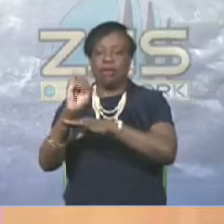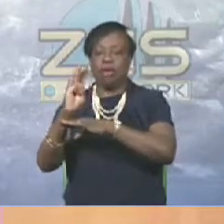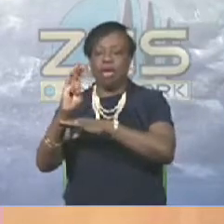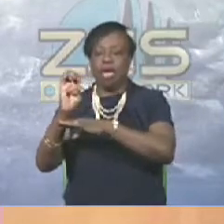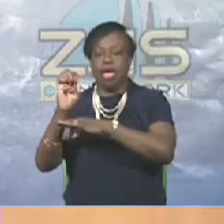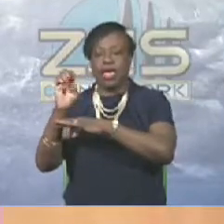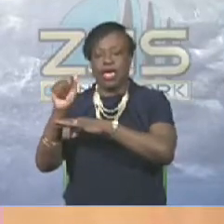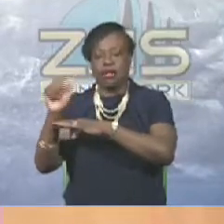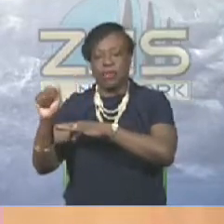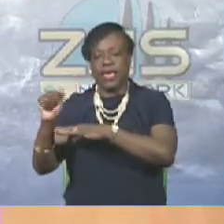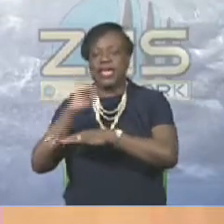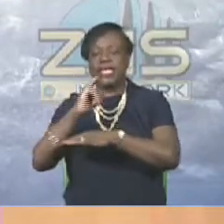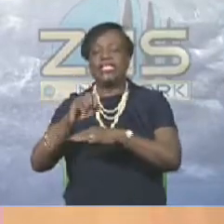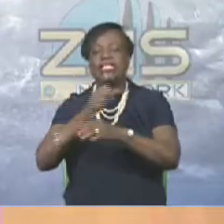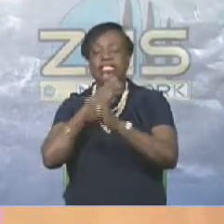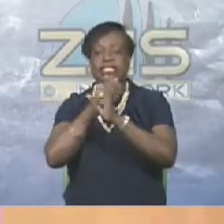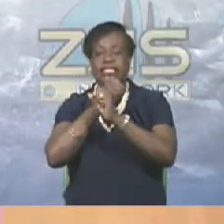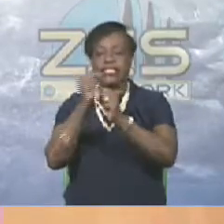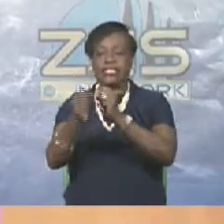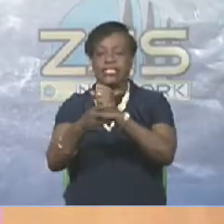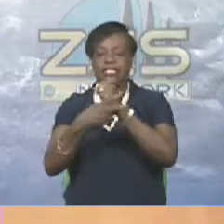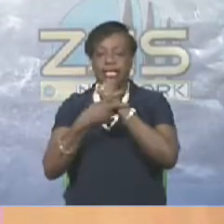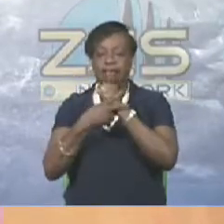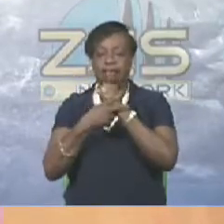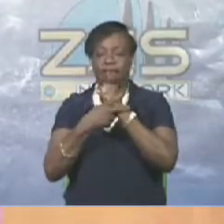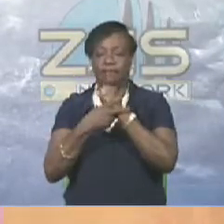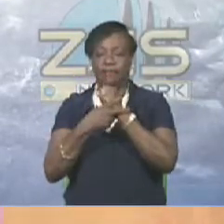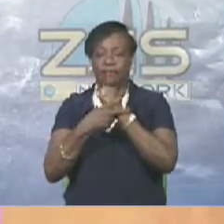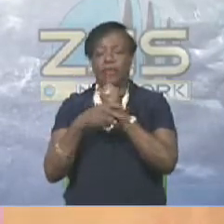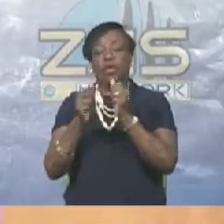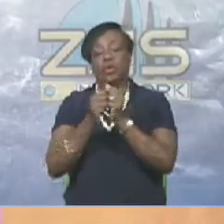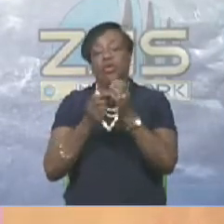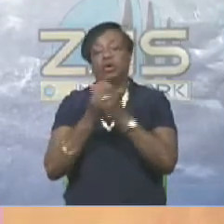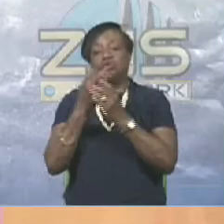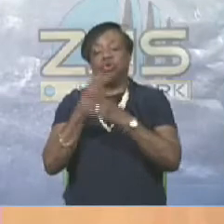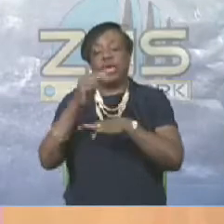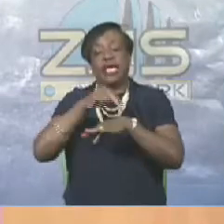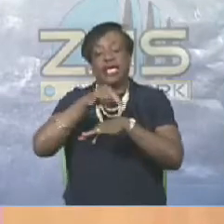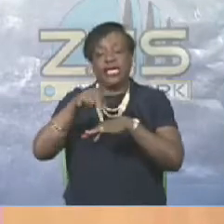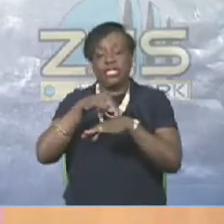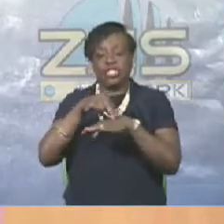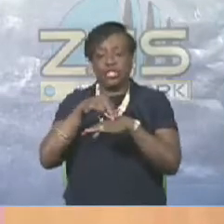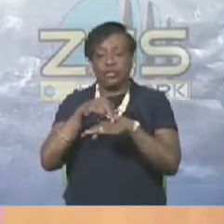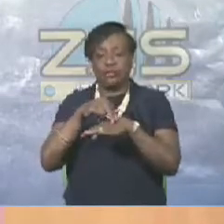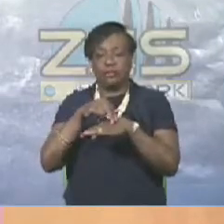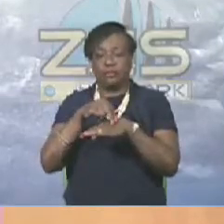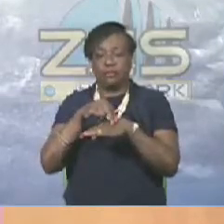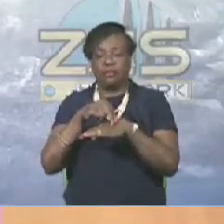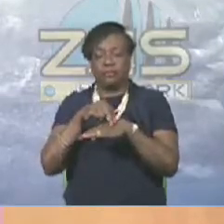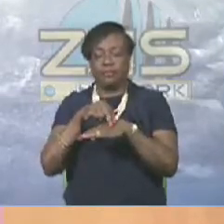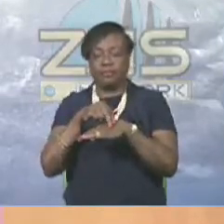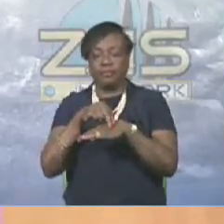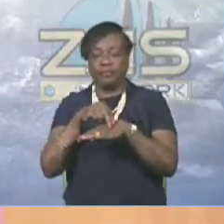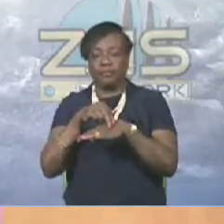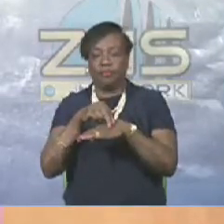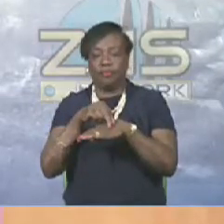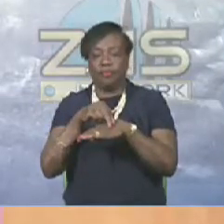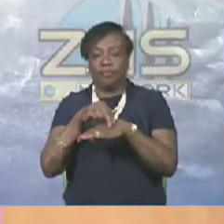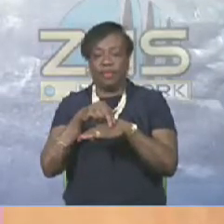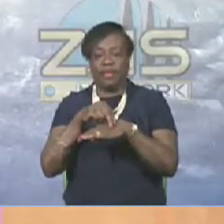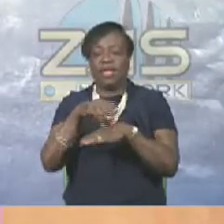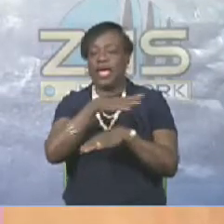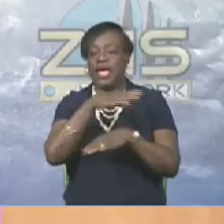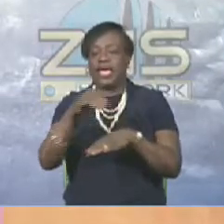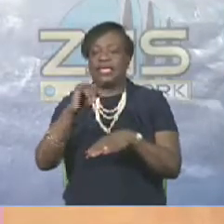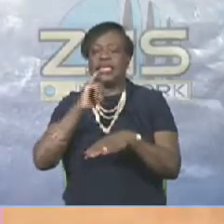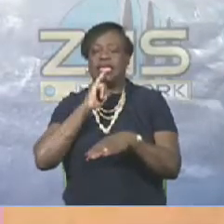the territory. We're a growing nation, entire Caribbean nation, we're growing. And it's